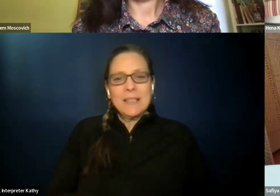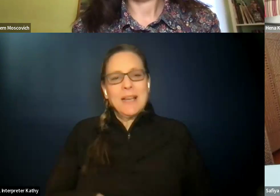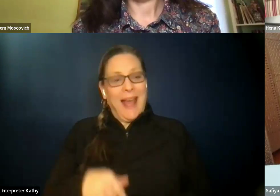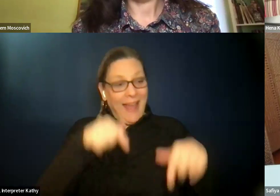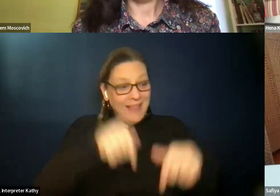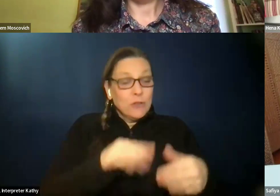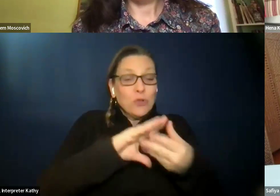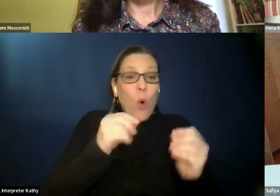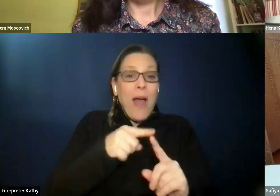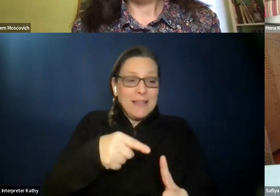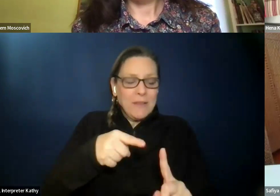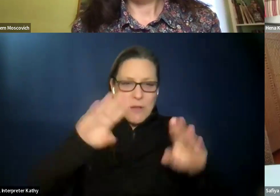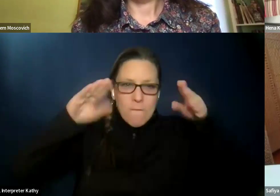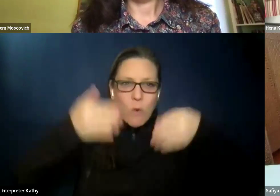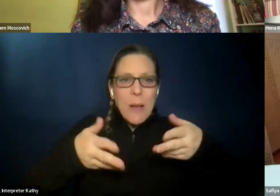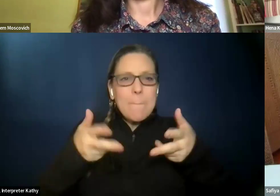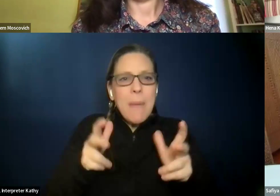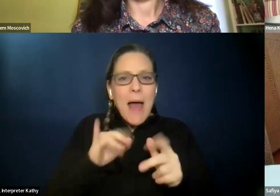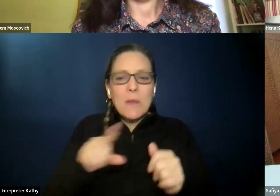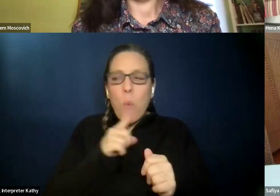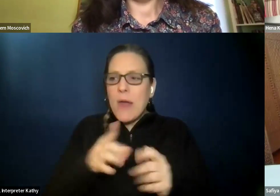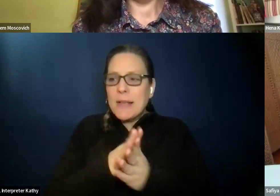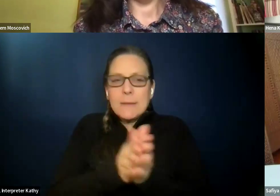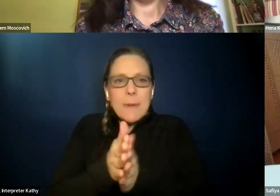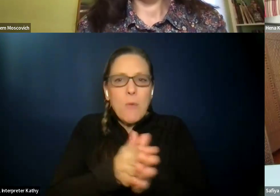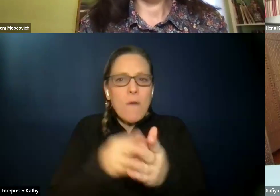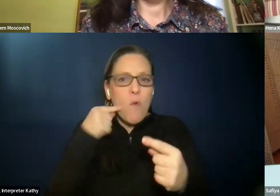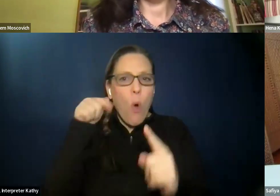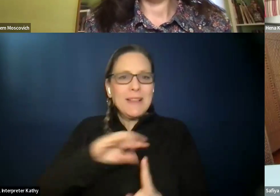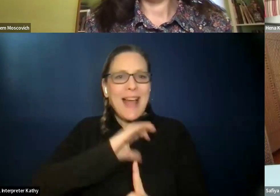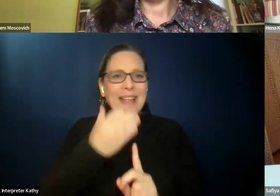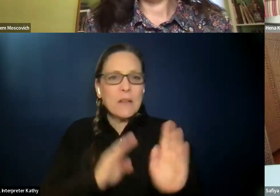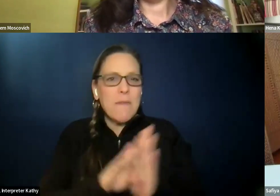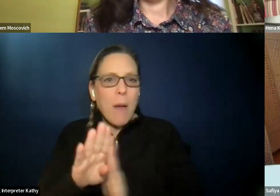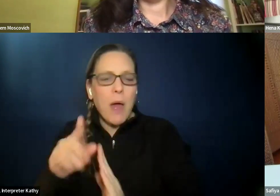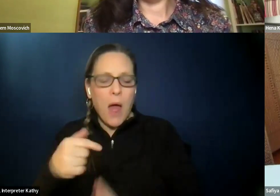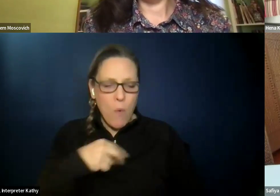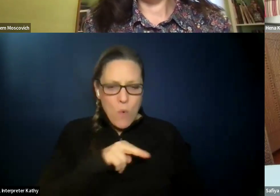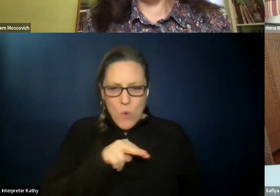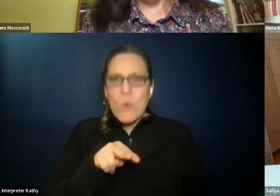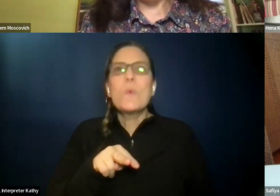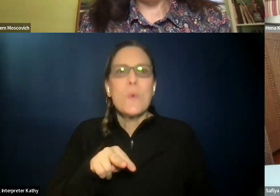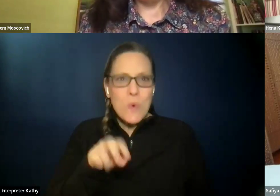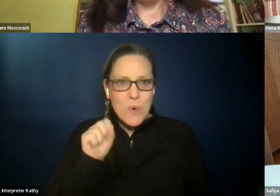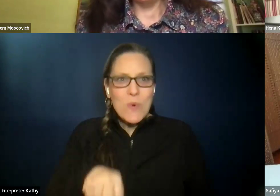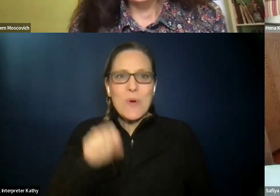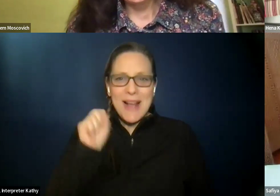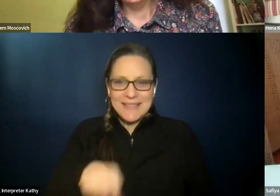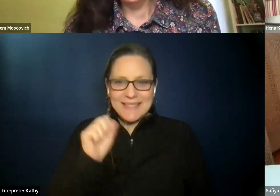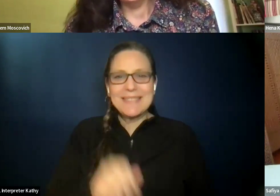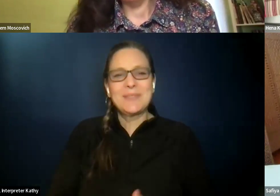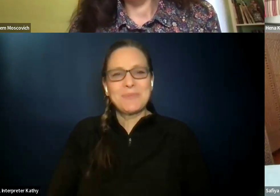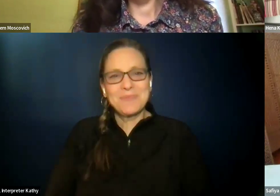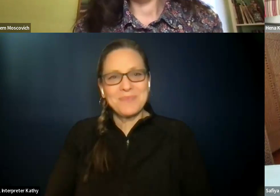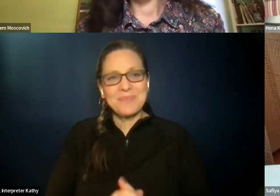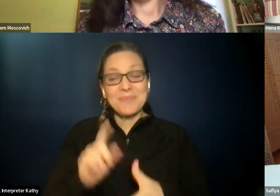just centers basketball as like the driving force for this character development. I was just like, yes. And